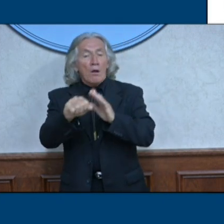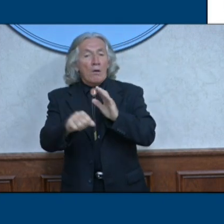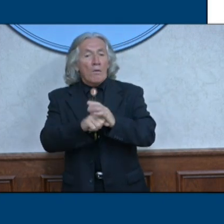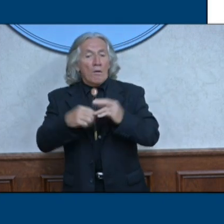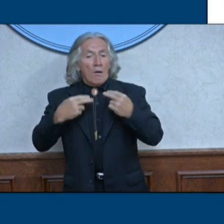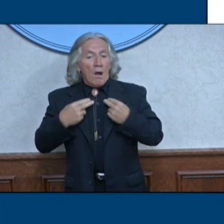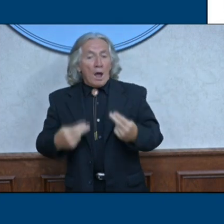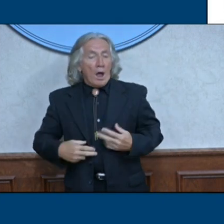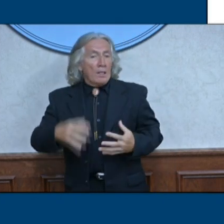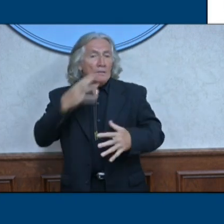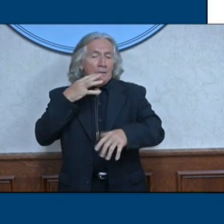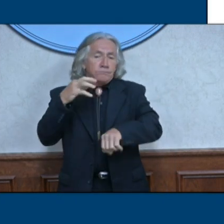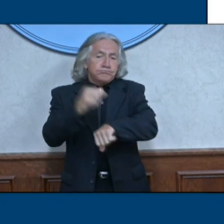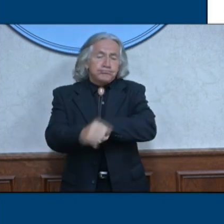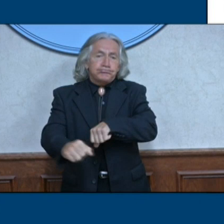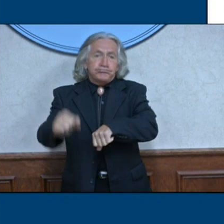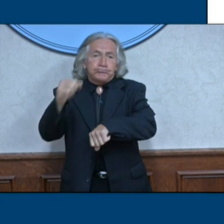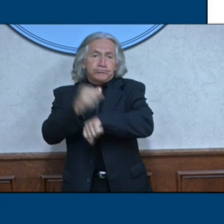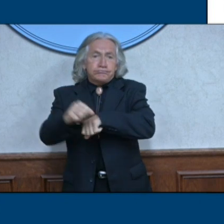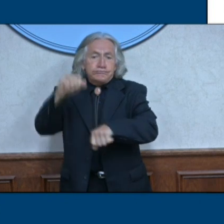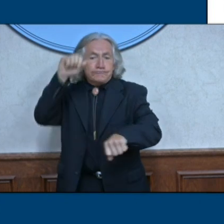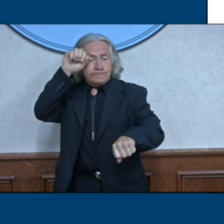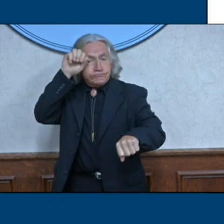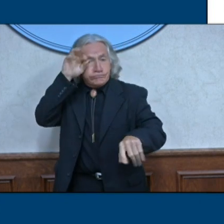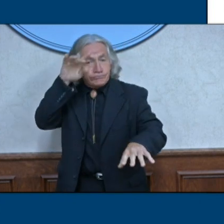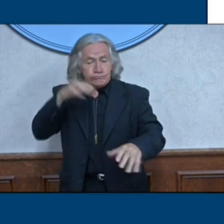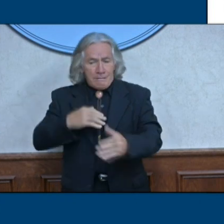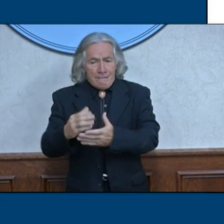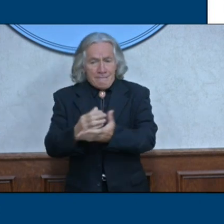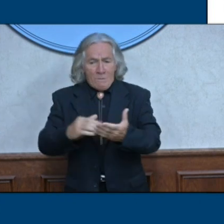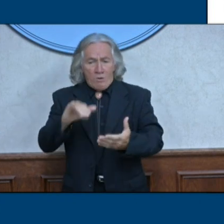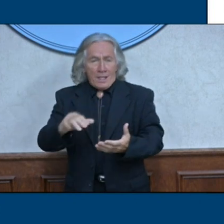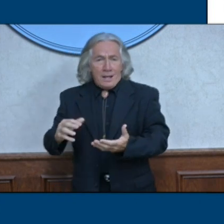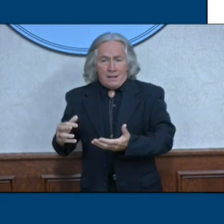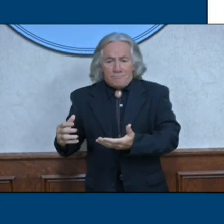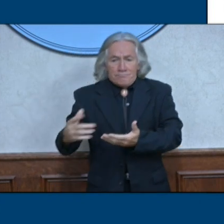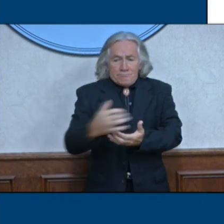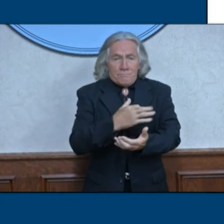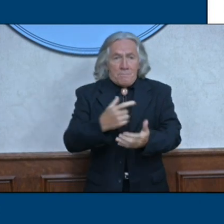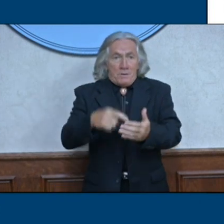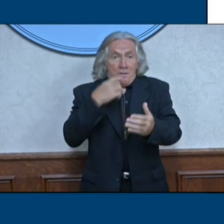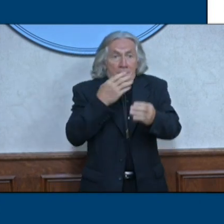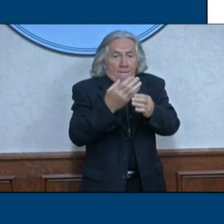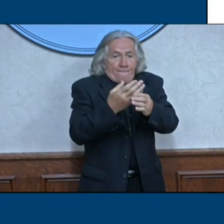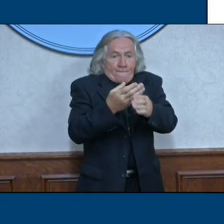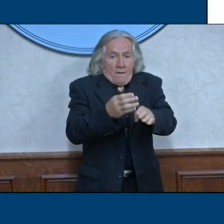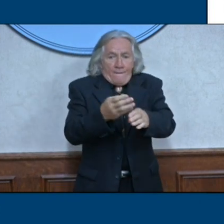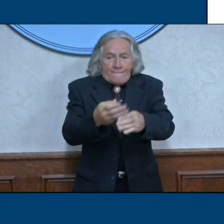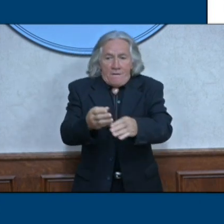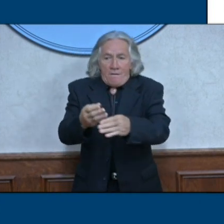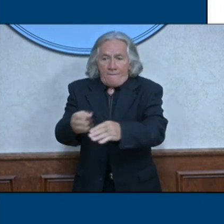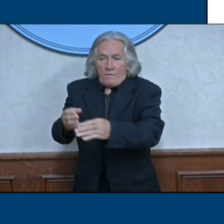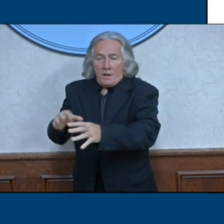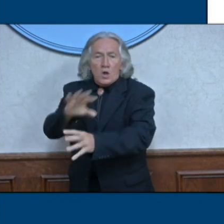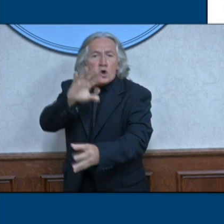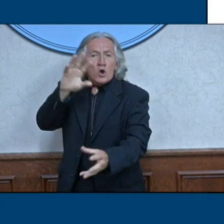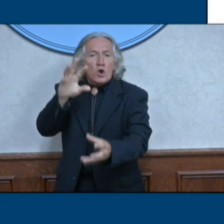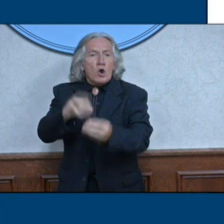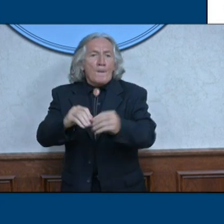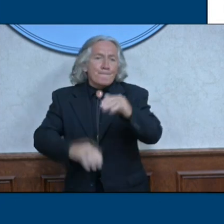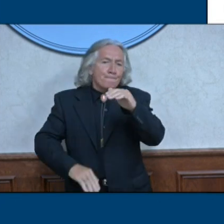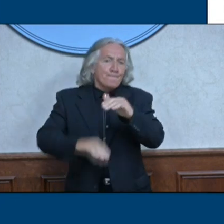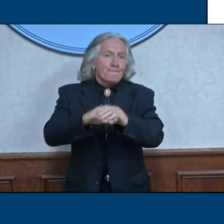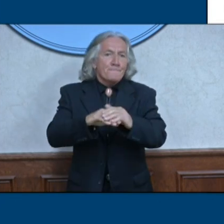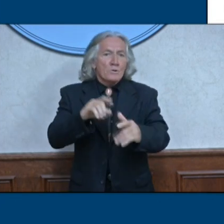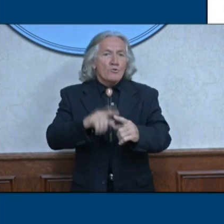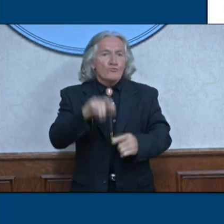worked on very hard and allowed me to be a part of that conversation, where we divided the various levels of surge